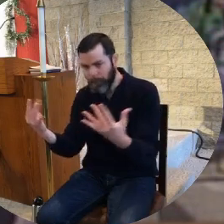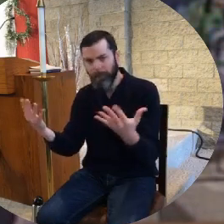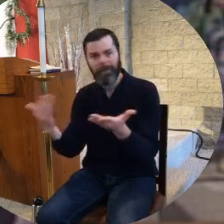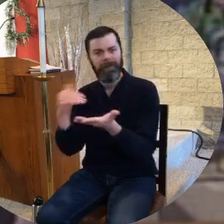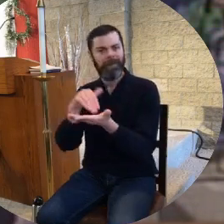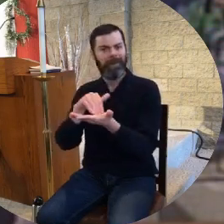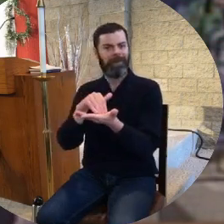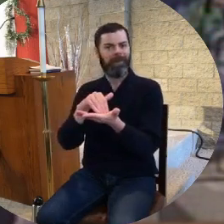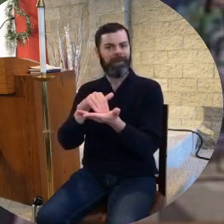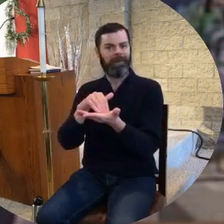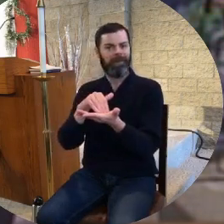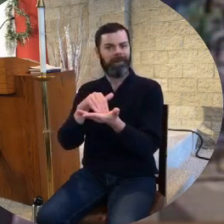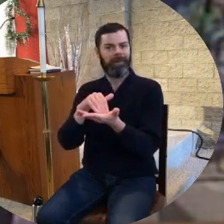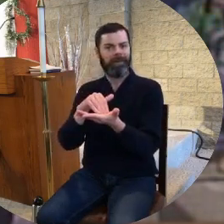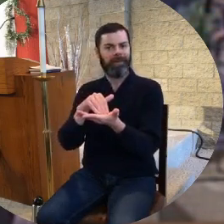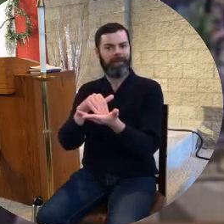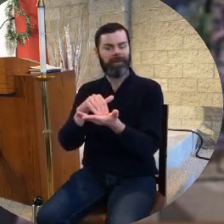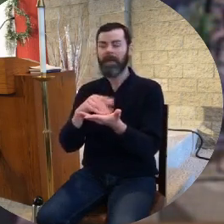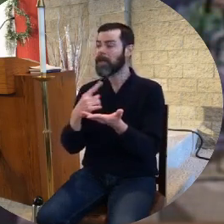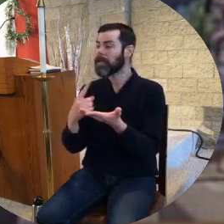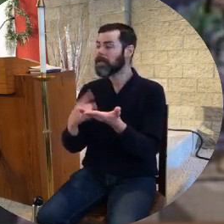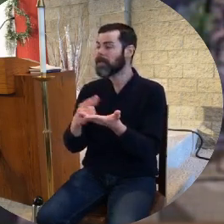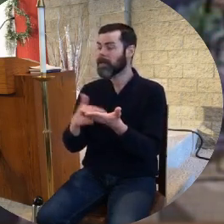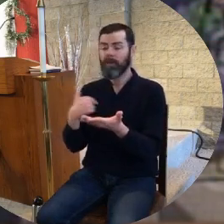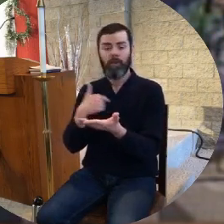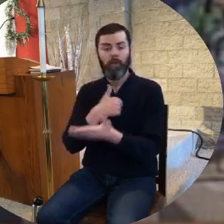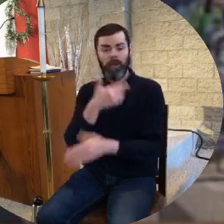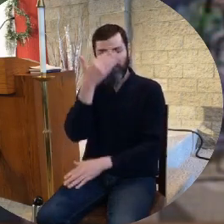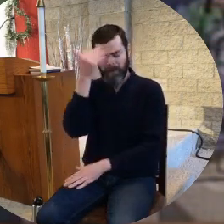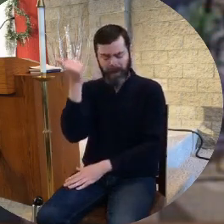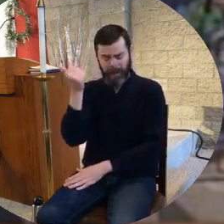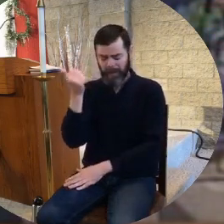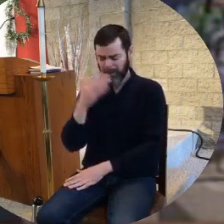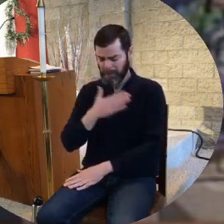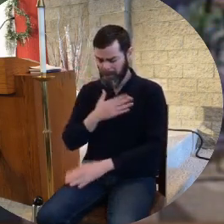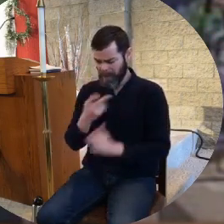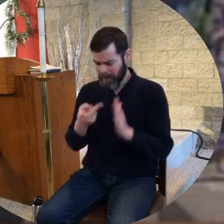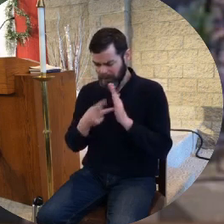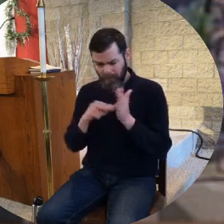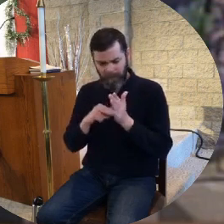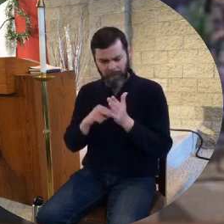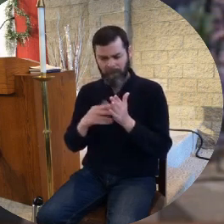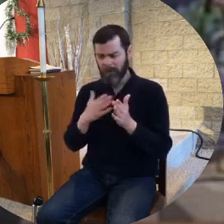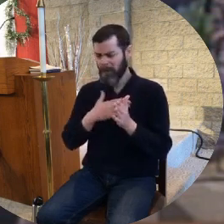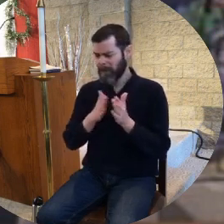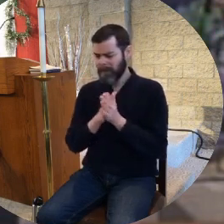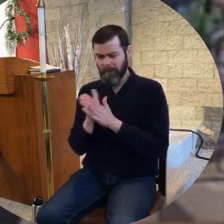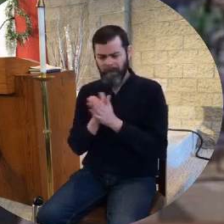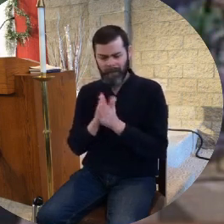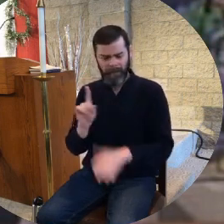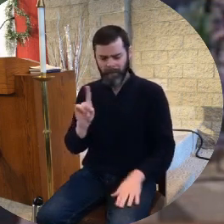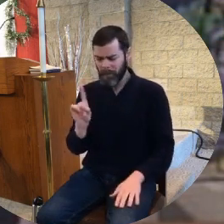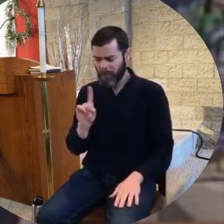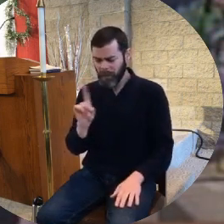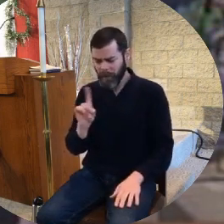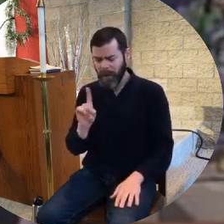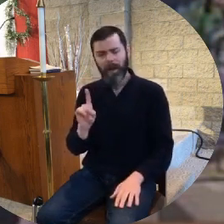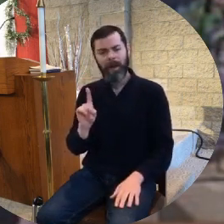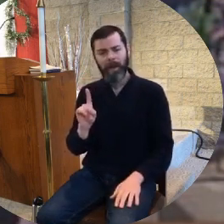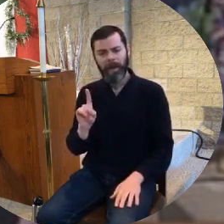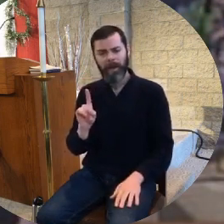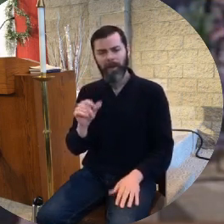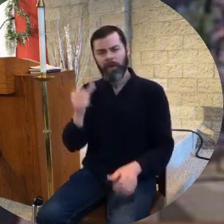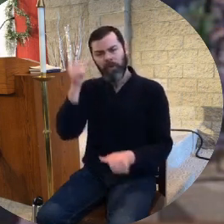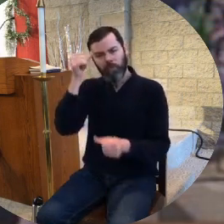our passion around our purpose. And that is, my friends, is to begin to, that power of gratitude flames